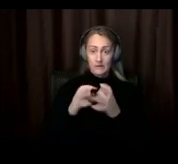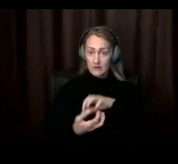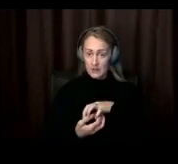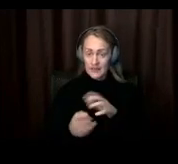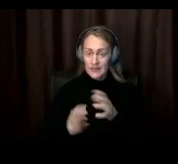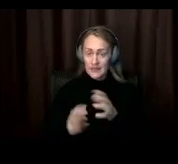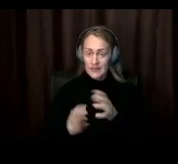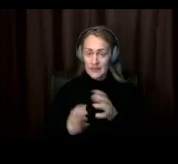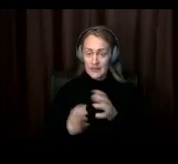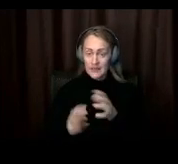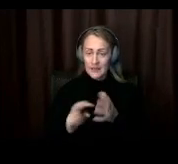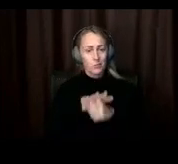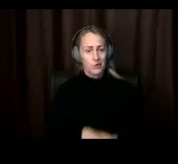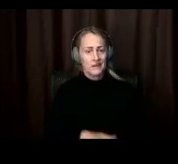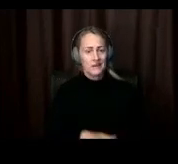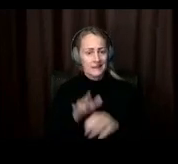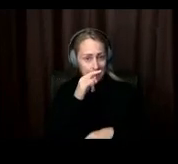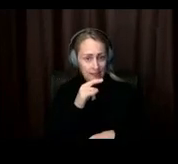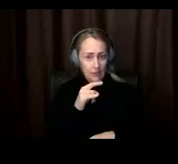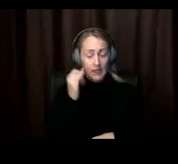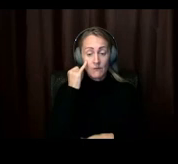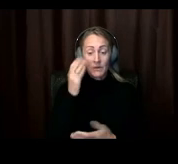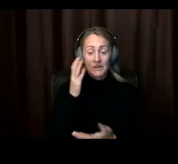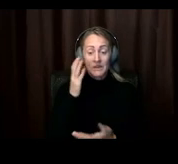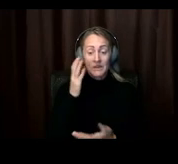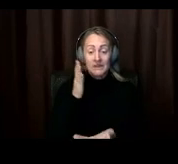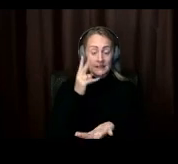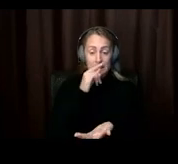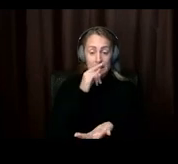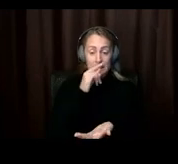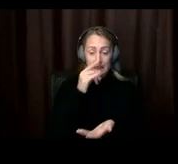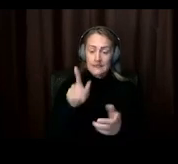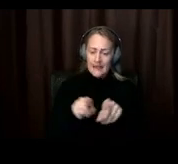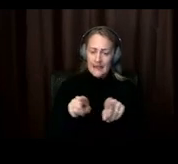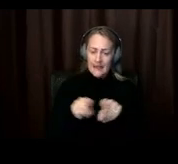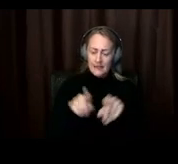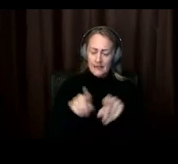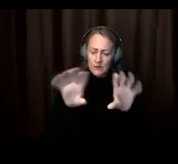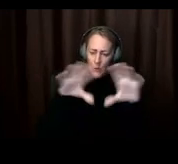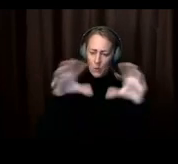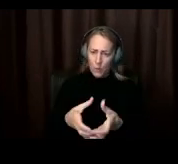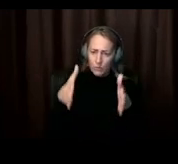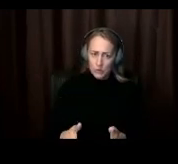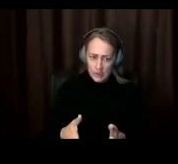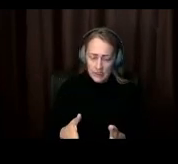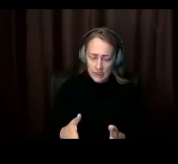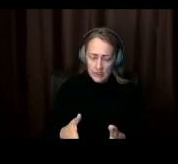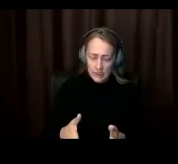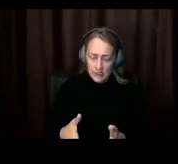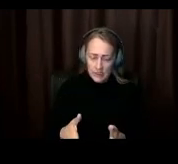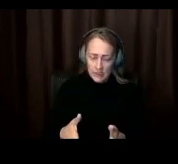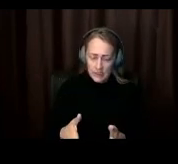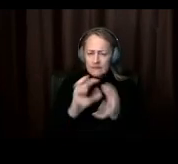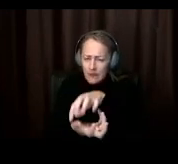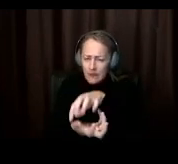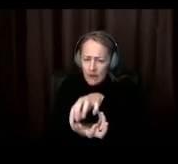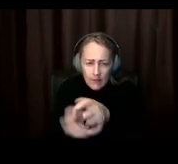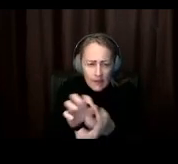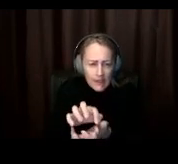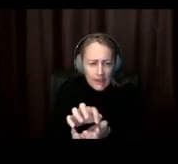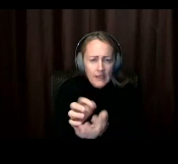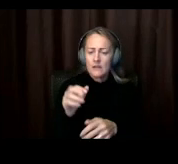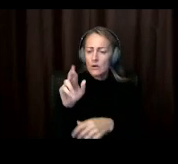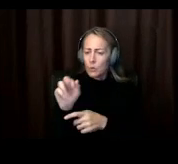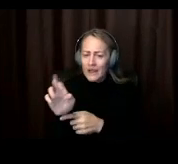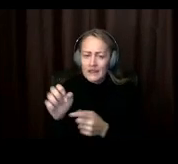oppressing my kids. When we stop seeing our kids as whole people, as nuanced people with context to gender and race and class, we